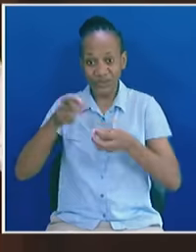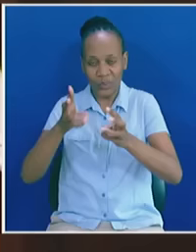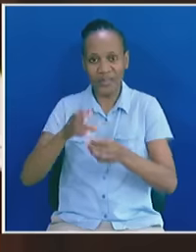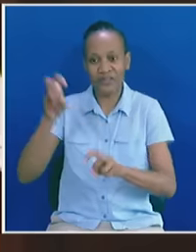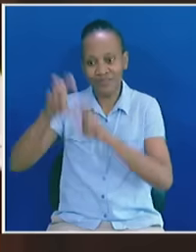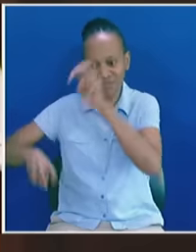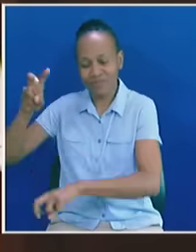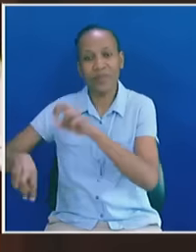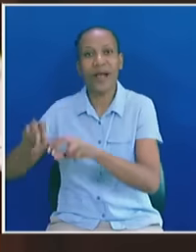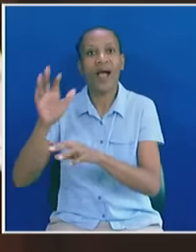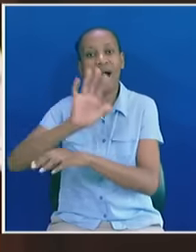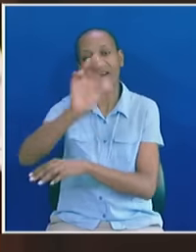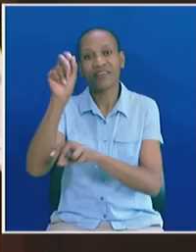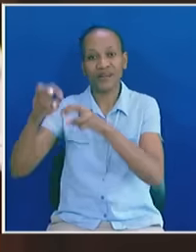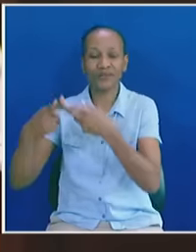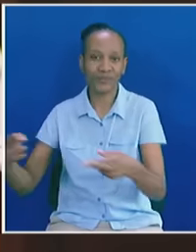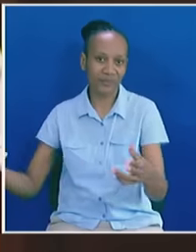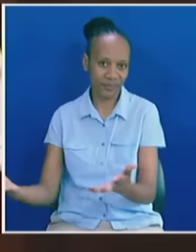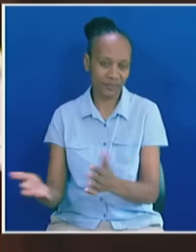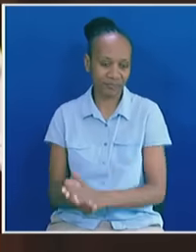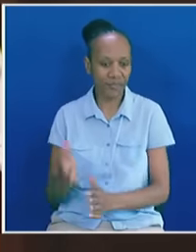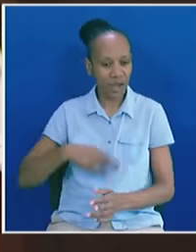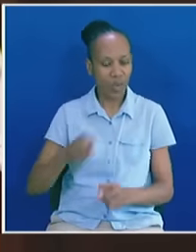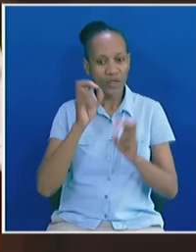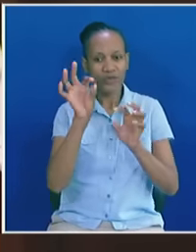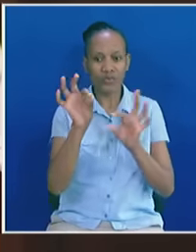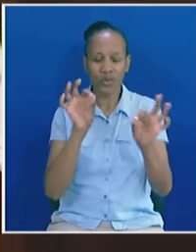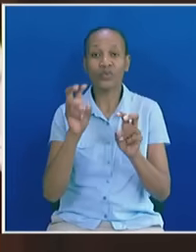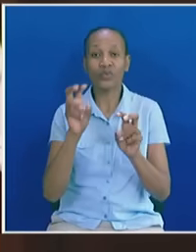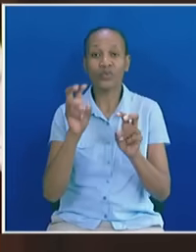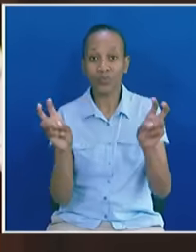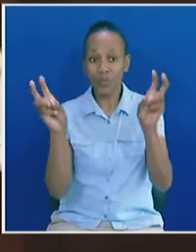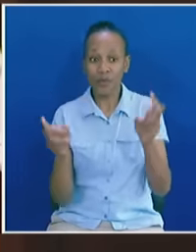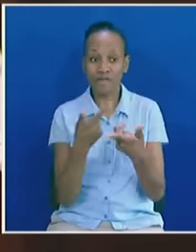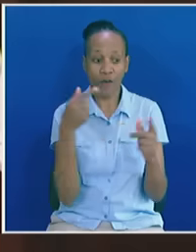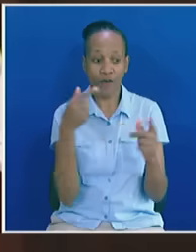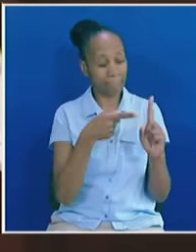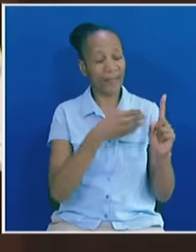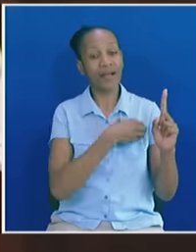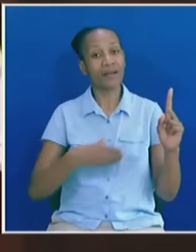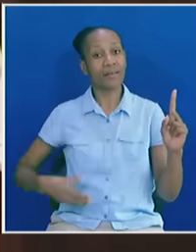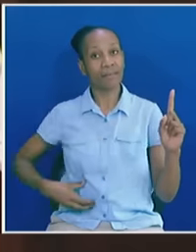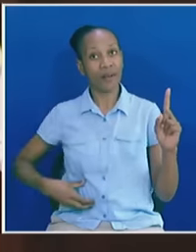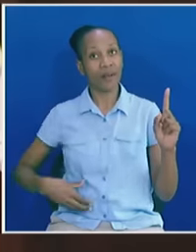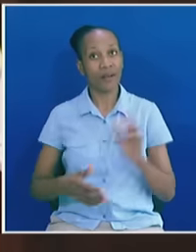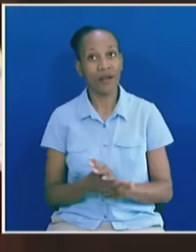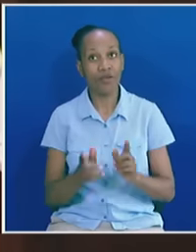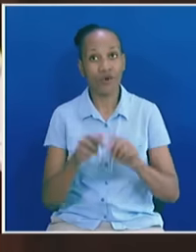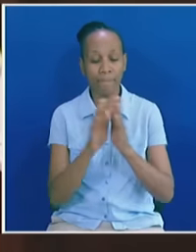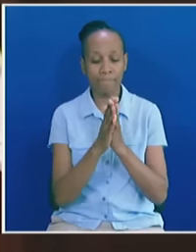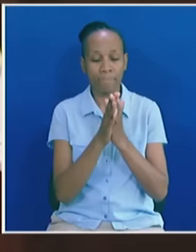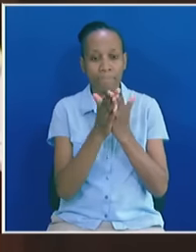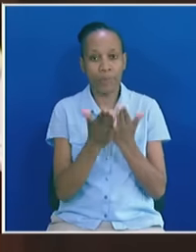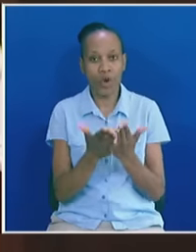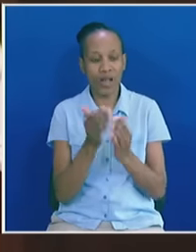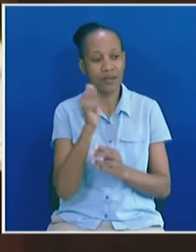like to quote from a foreword by His Excellency Mr. Jacob Zuma in a book on Madiba's journey entitled Portrait of